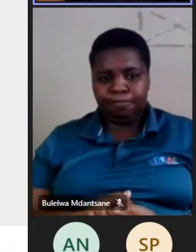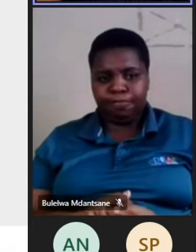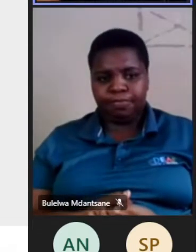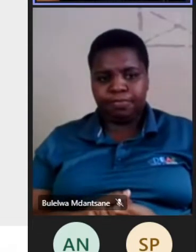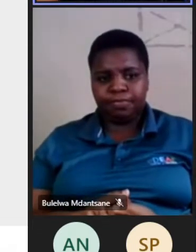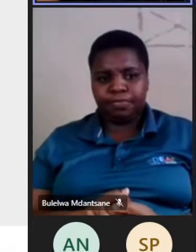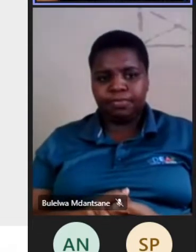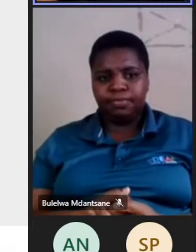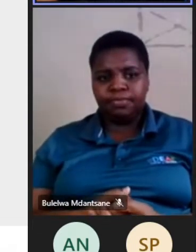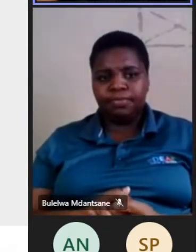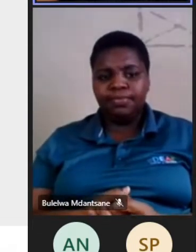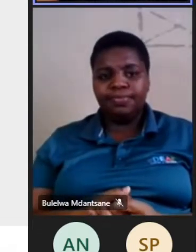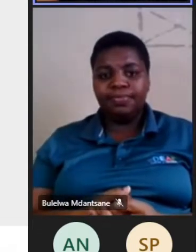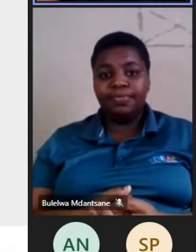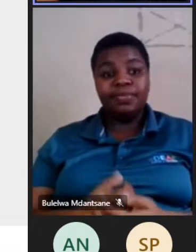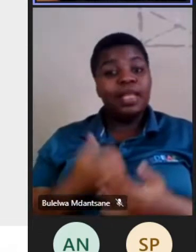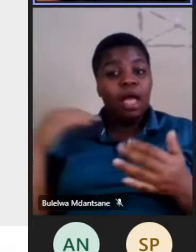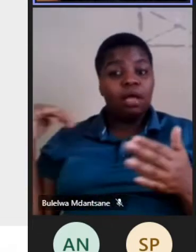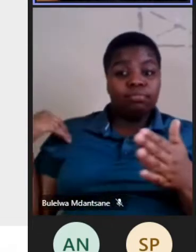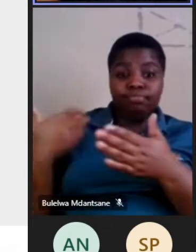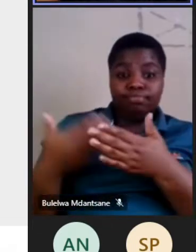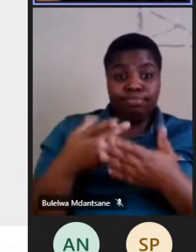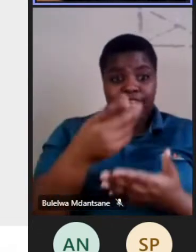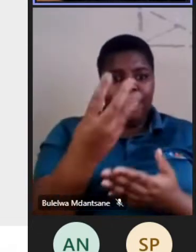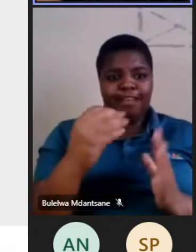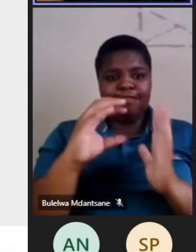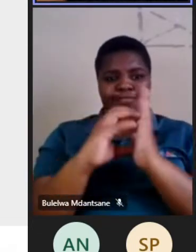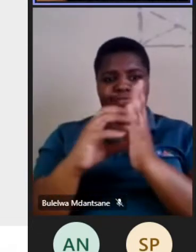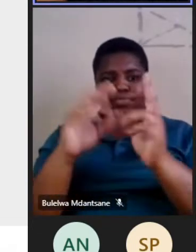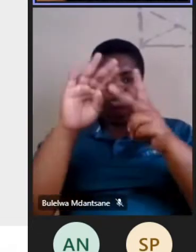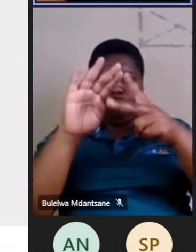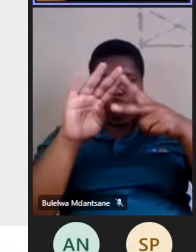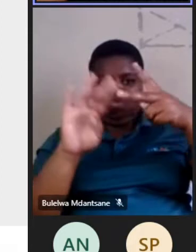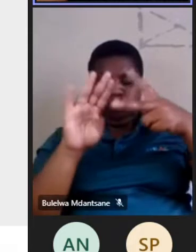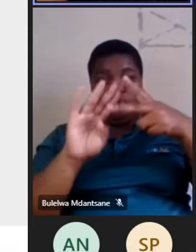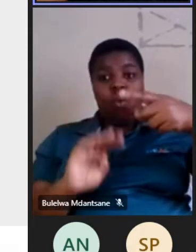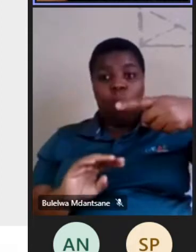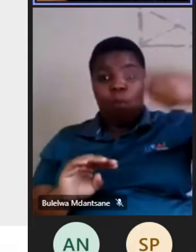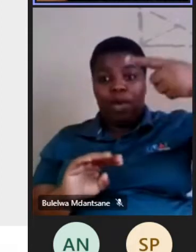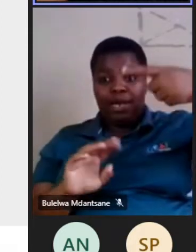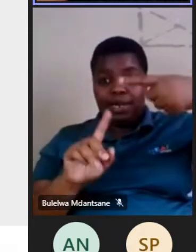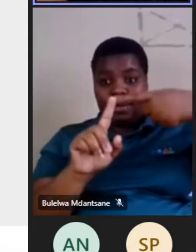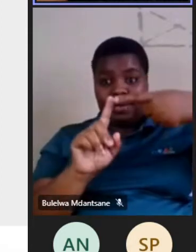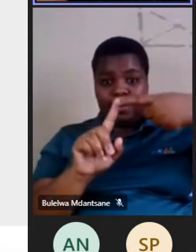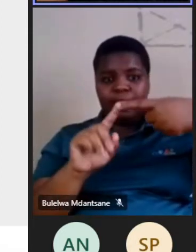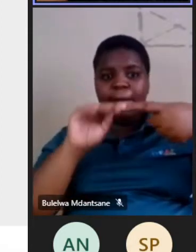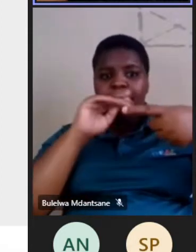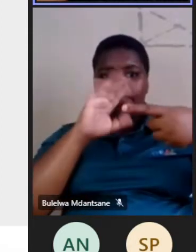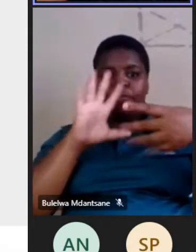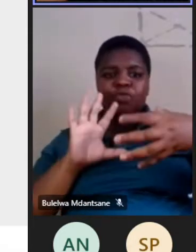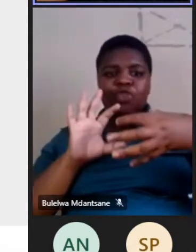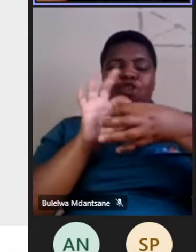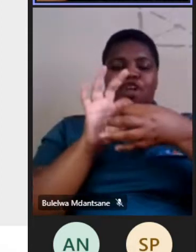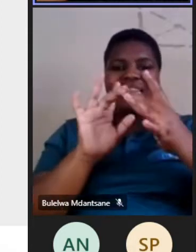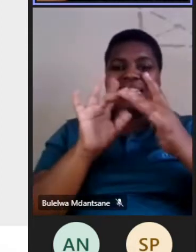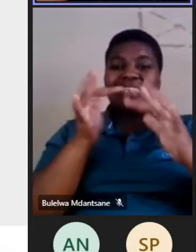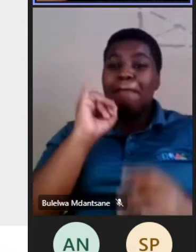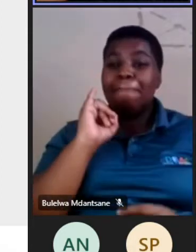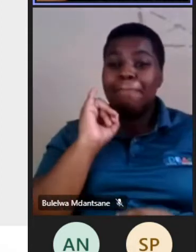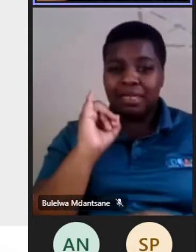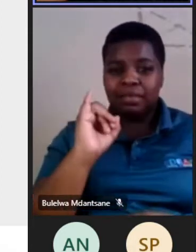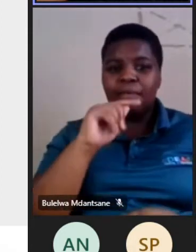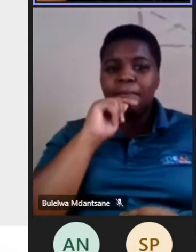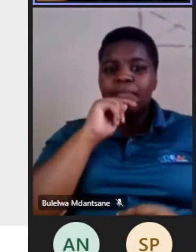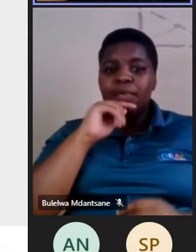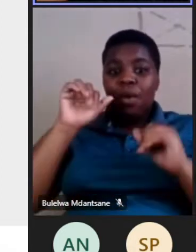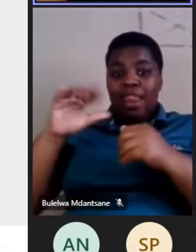So, and here are two examples of a quote. The first one is, "The connection, internet is bad, and we are living together